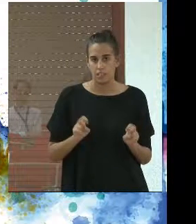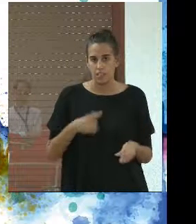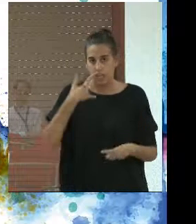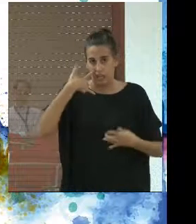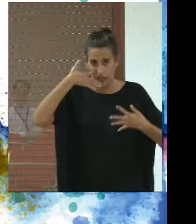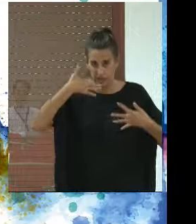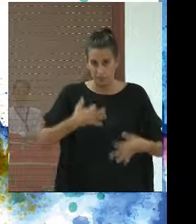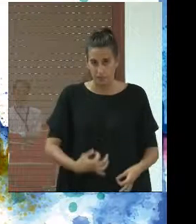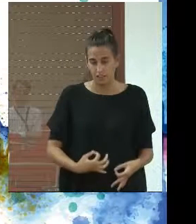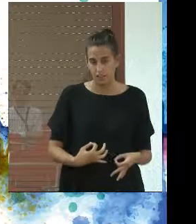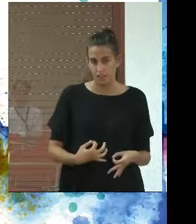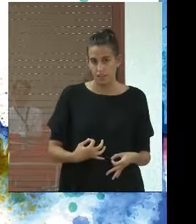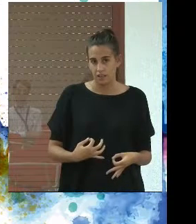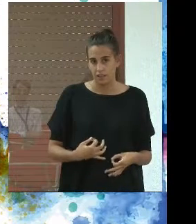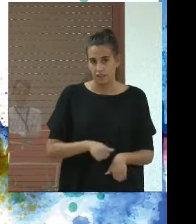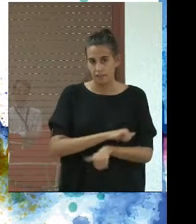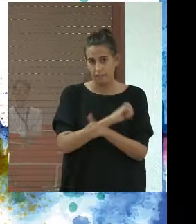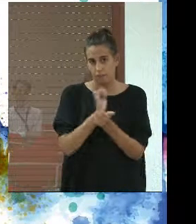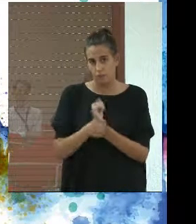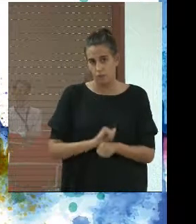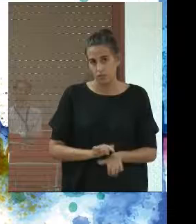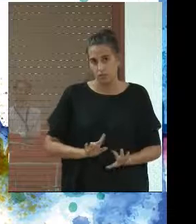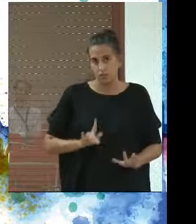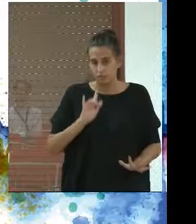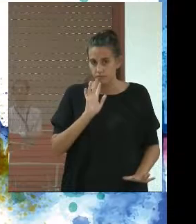geometrical figures